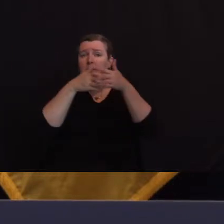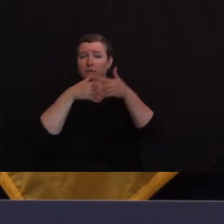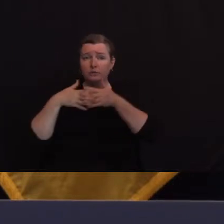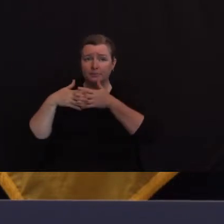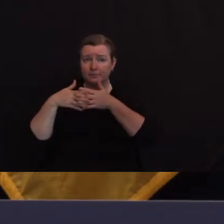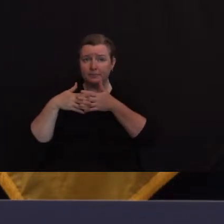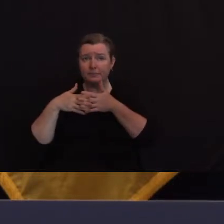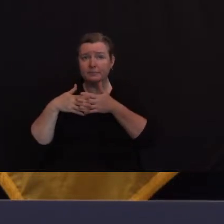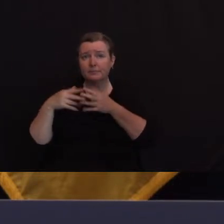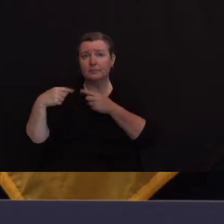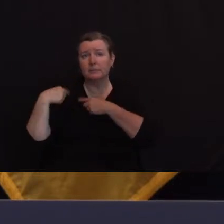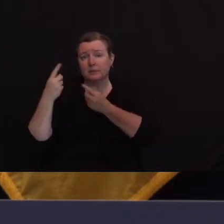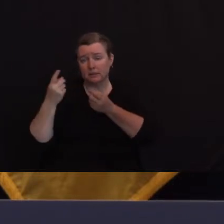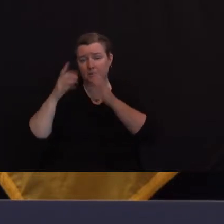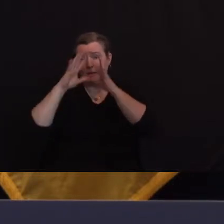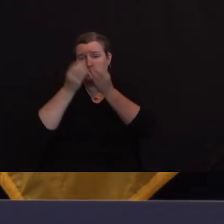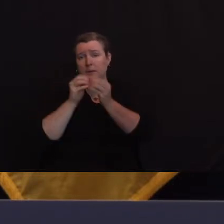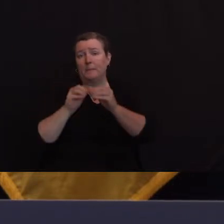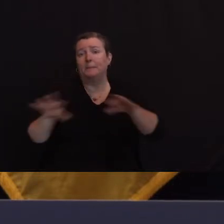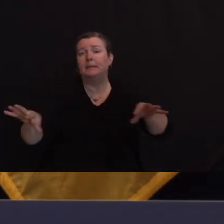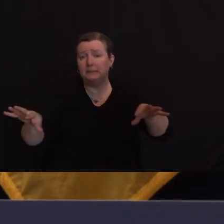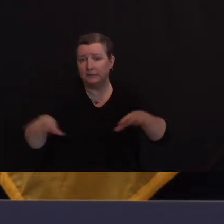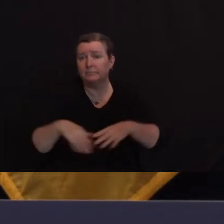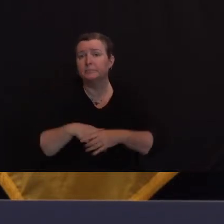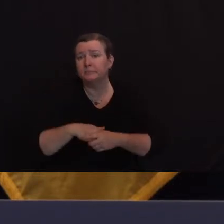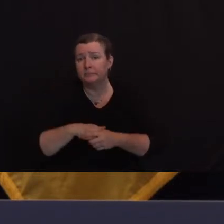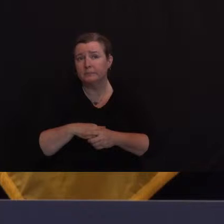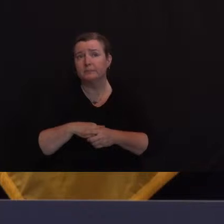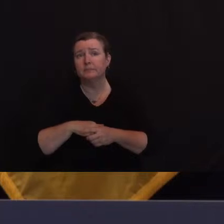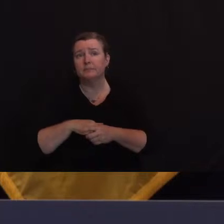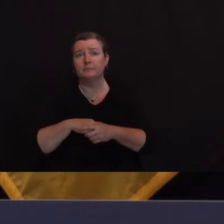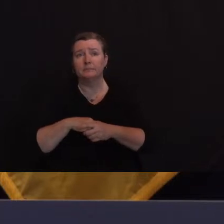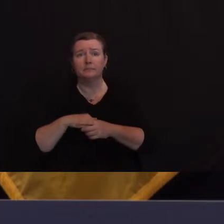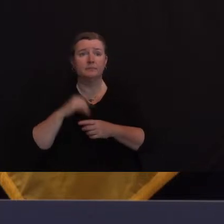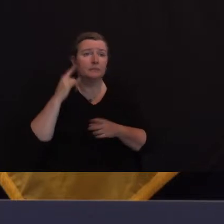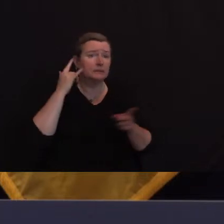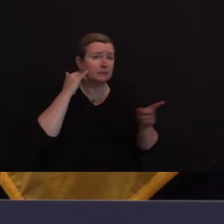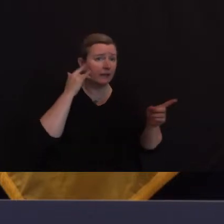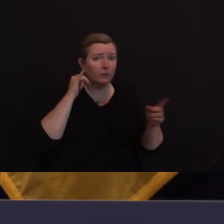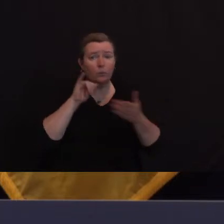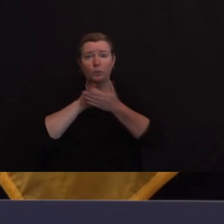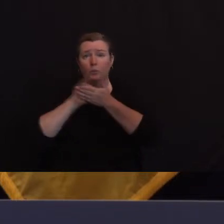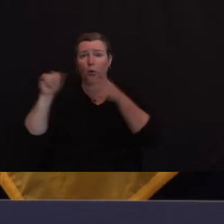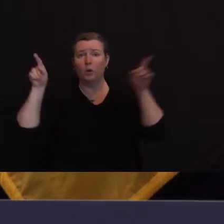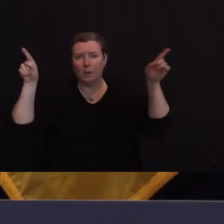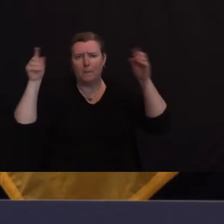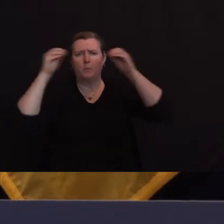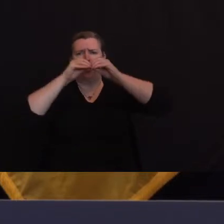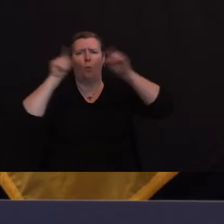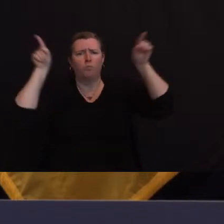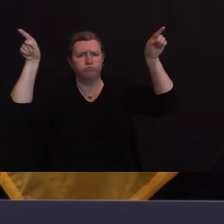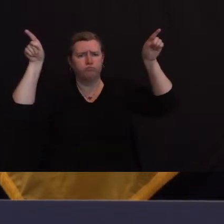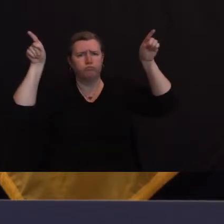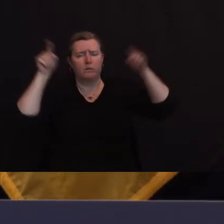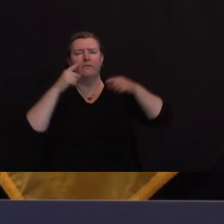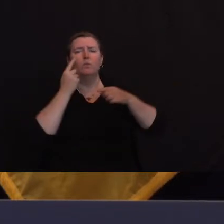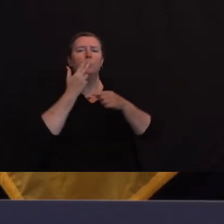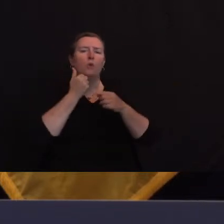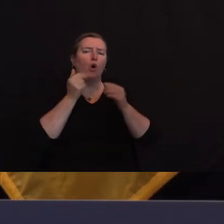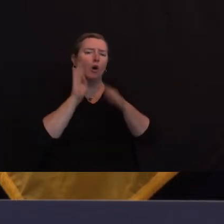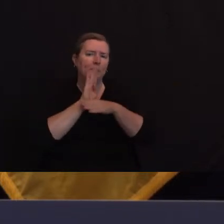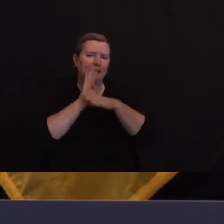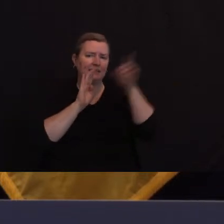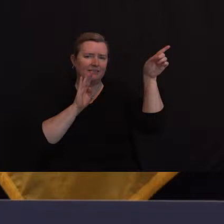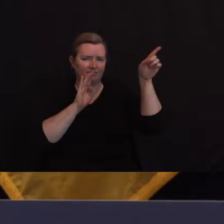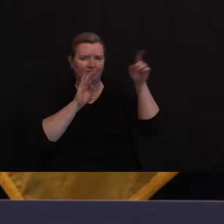York, and they have a lot more people and a lot more small businesses than we have. So remember, we're the 11th largest American state, and we're punching at